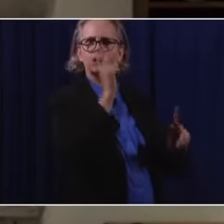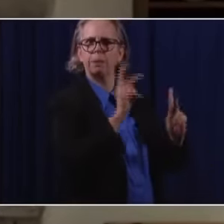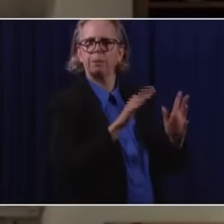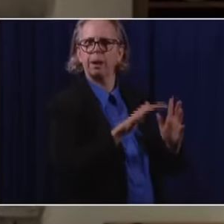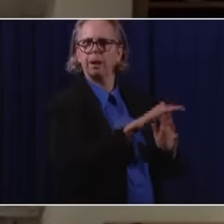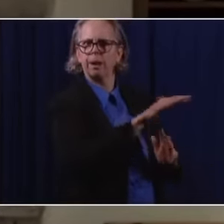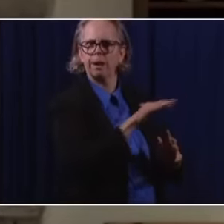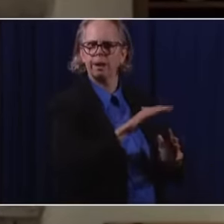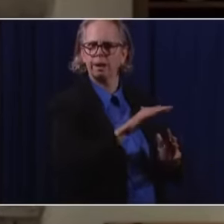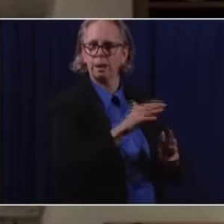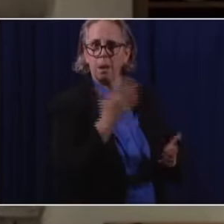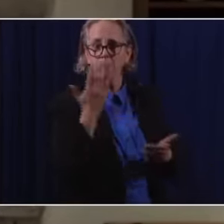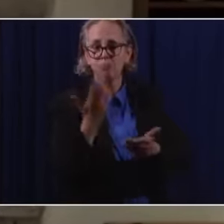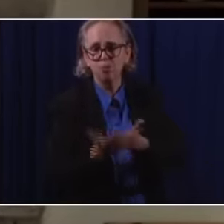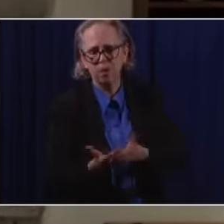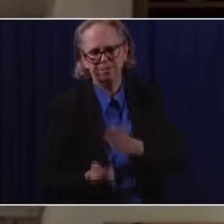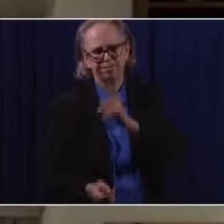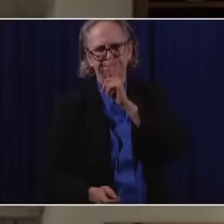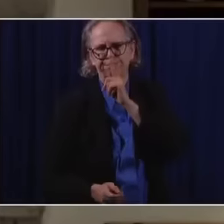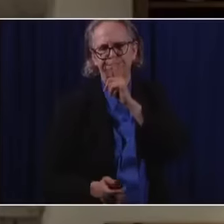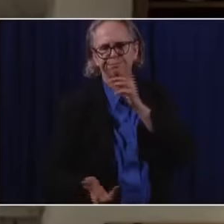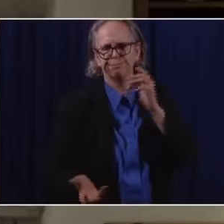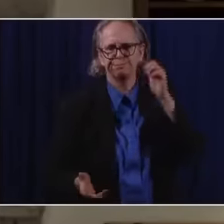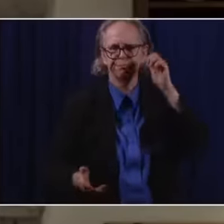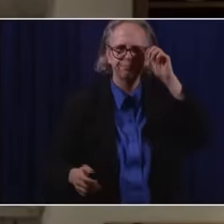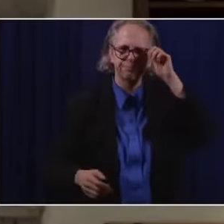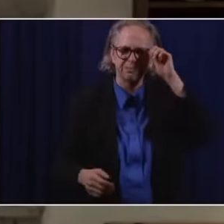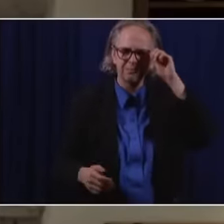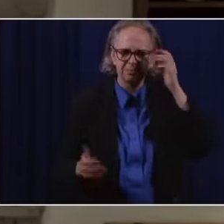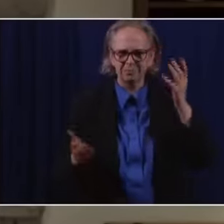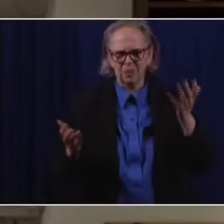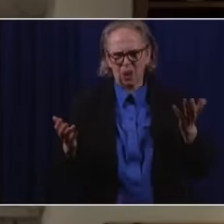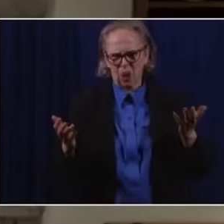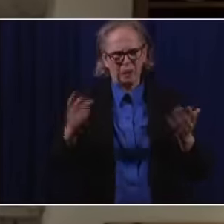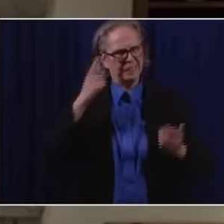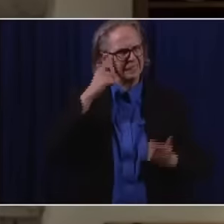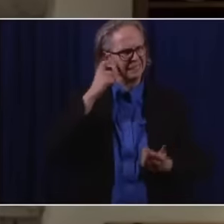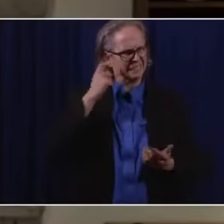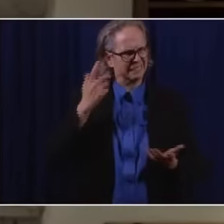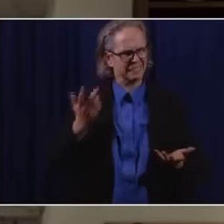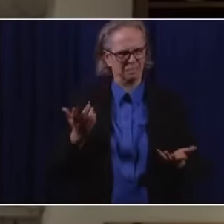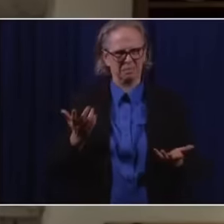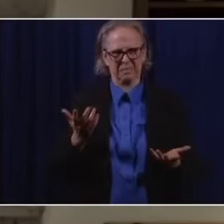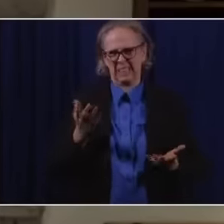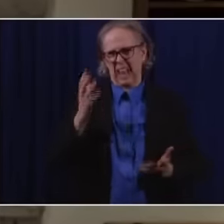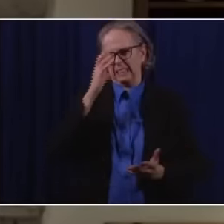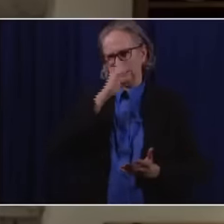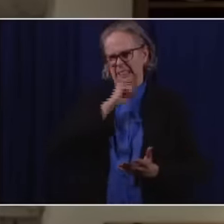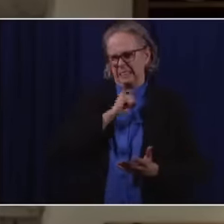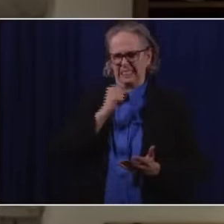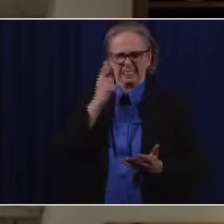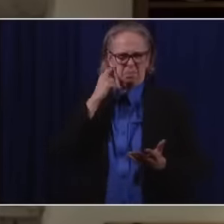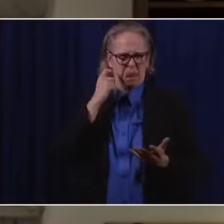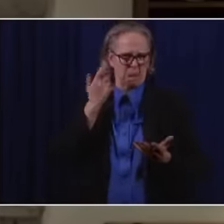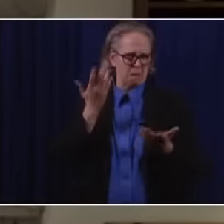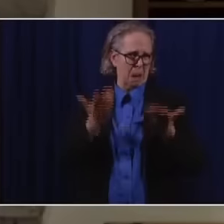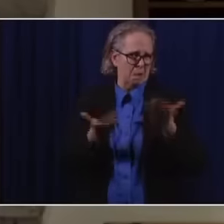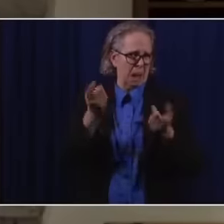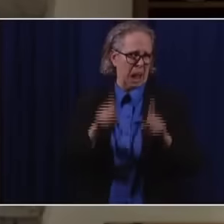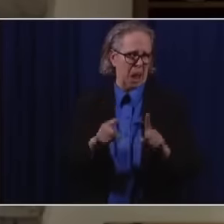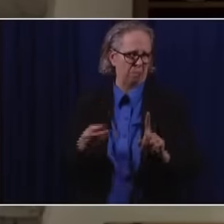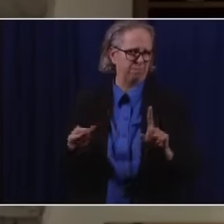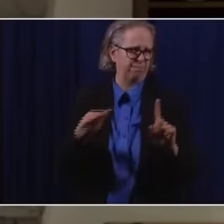That's about the best we can do, or at least the best I can do, as far as trying to figure out what really is going on. But